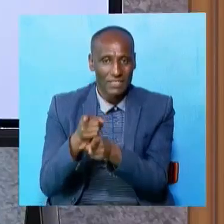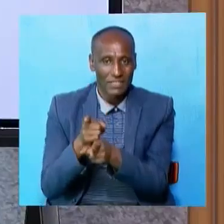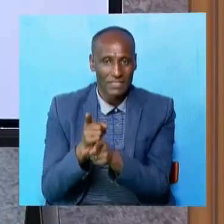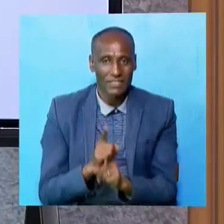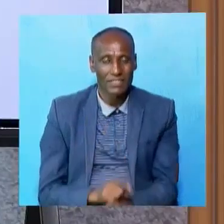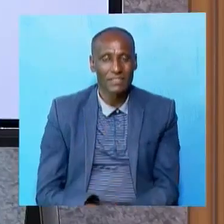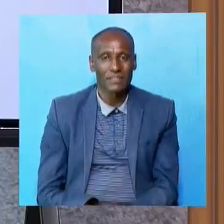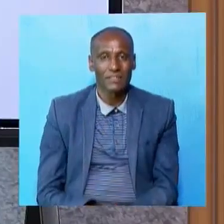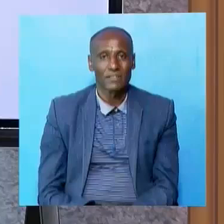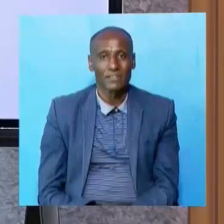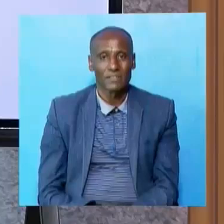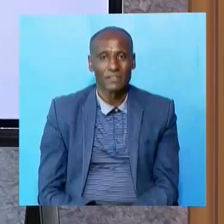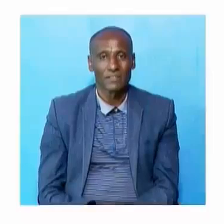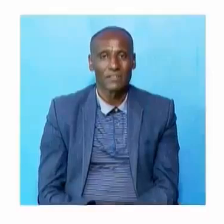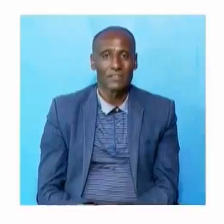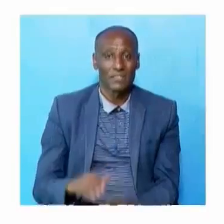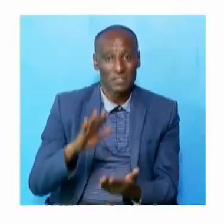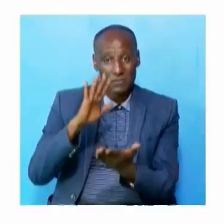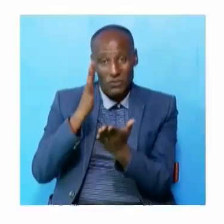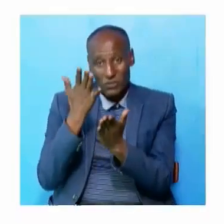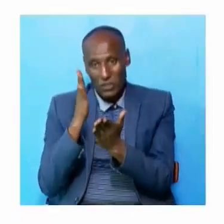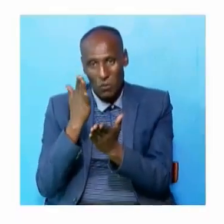If you say it is while,